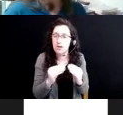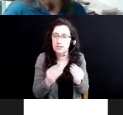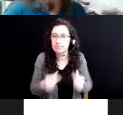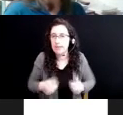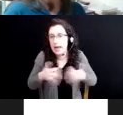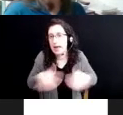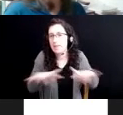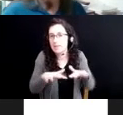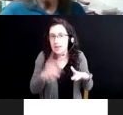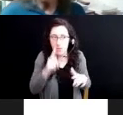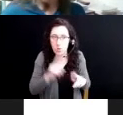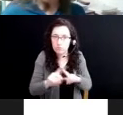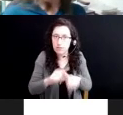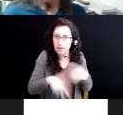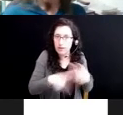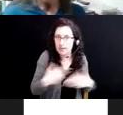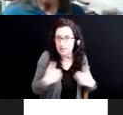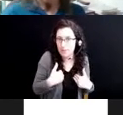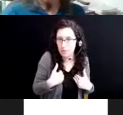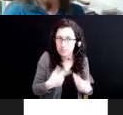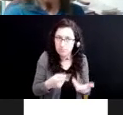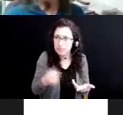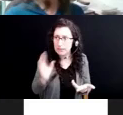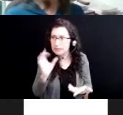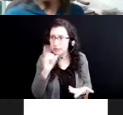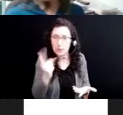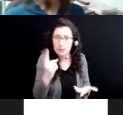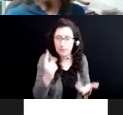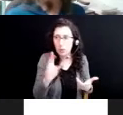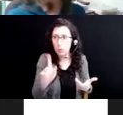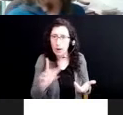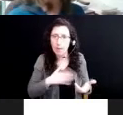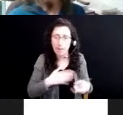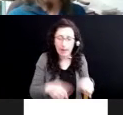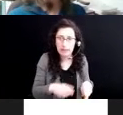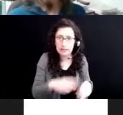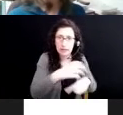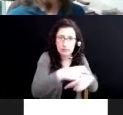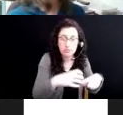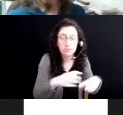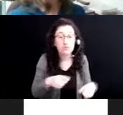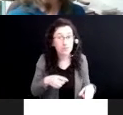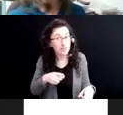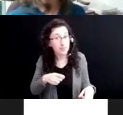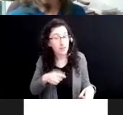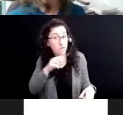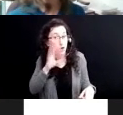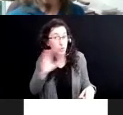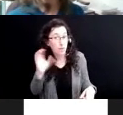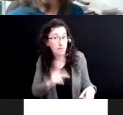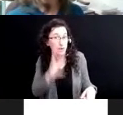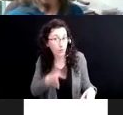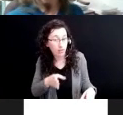species so they find what they need. And they will come back, because amphibians have very